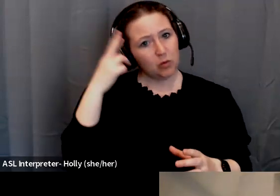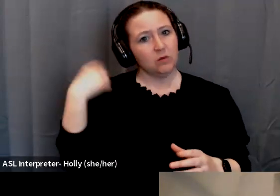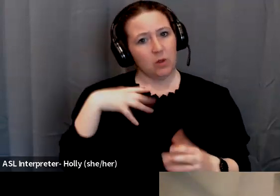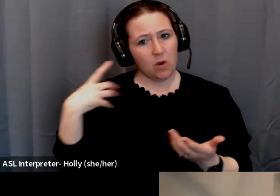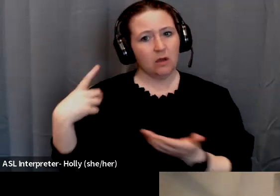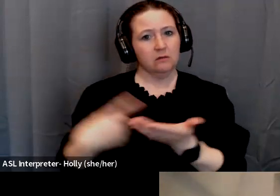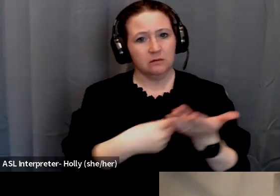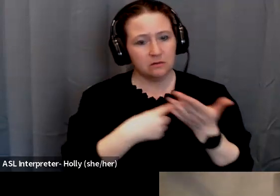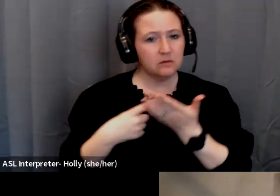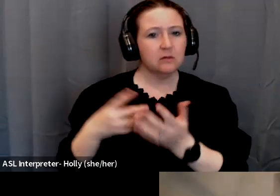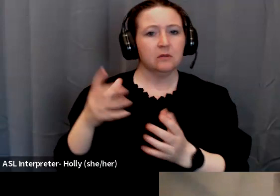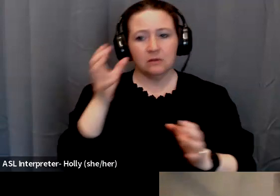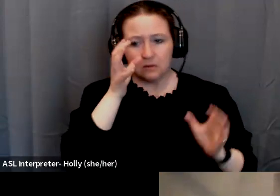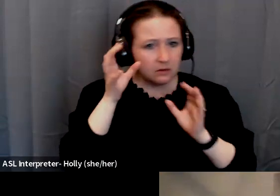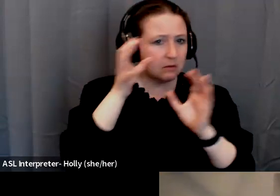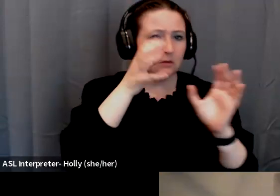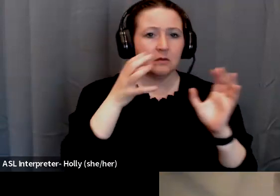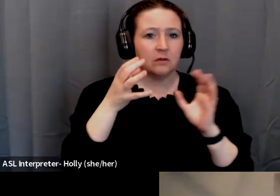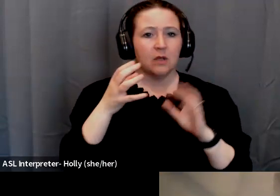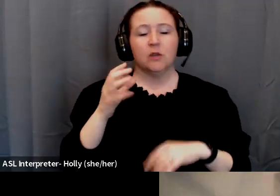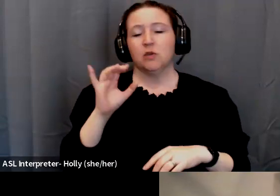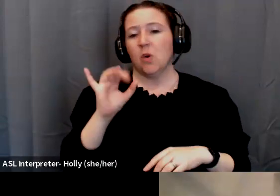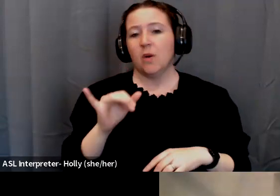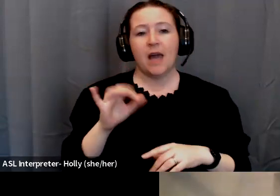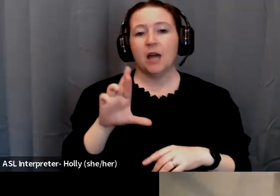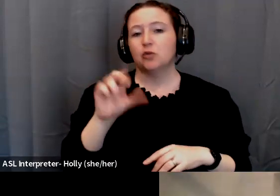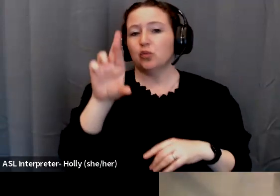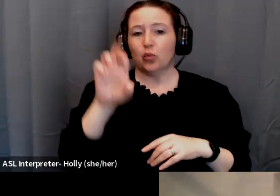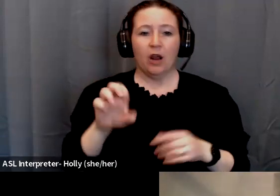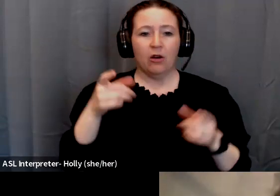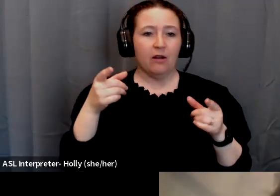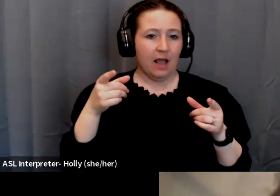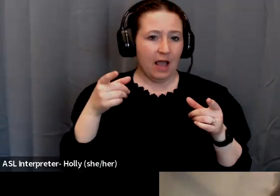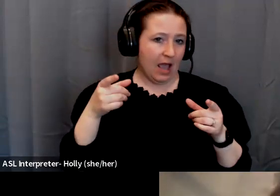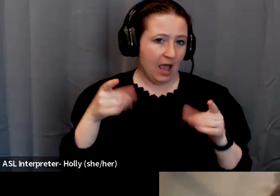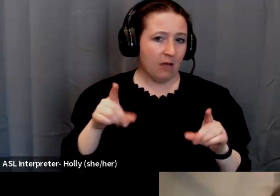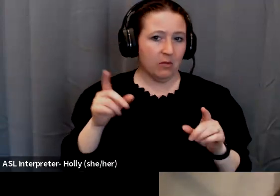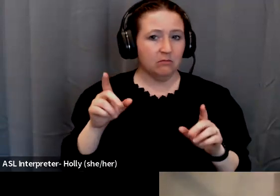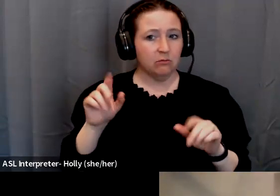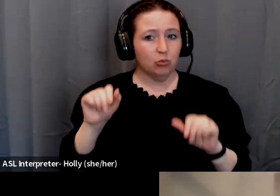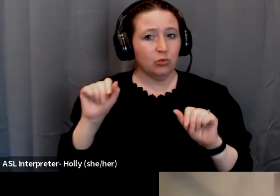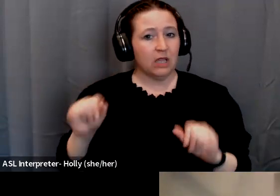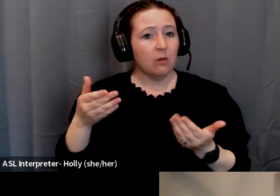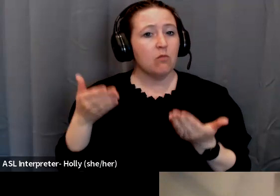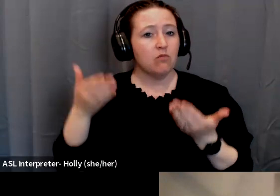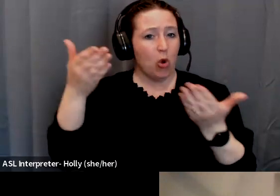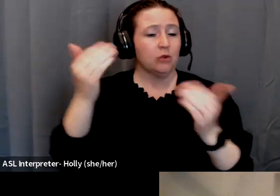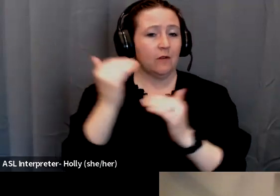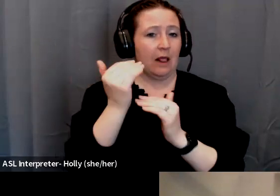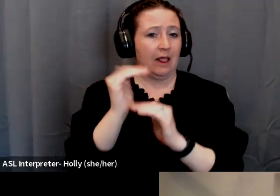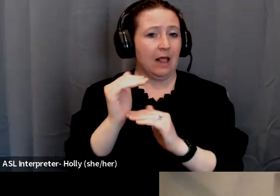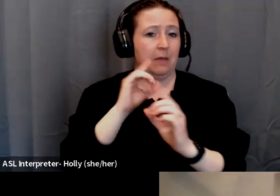you. And so it's only a one-off kind of situation where somebody would make that motion, but if they do, that's